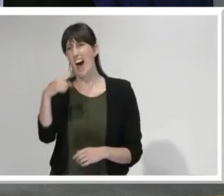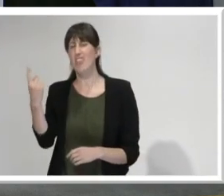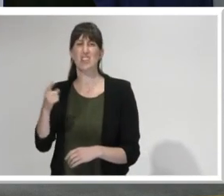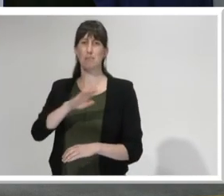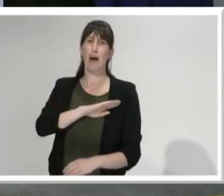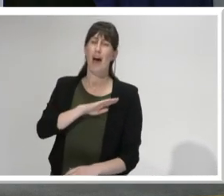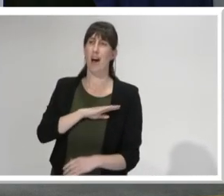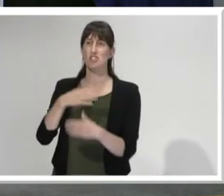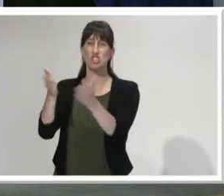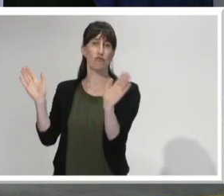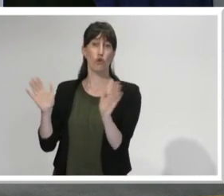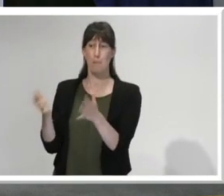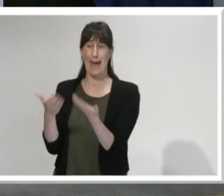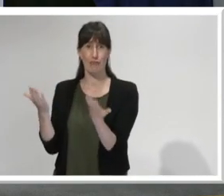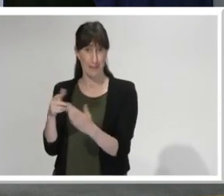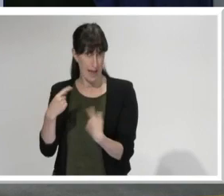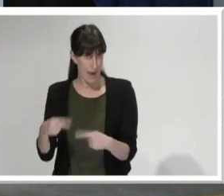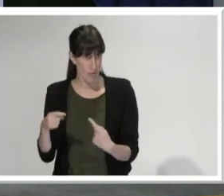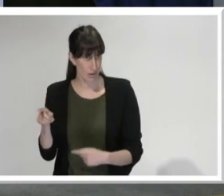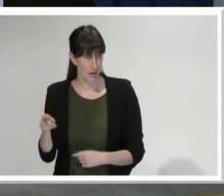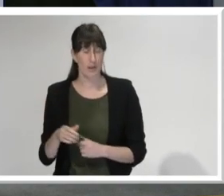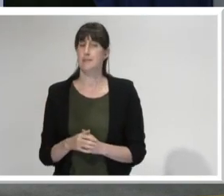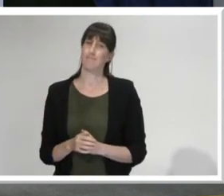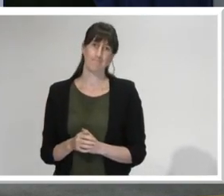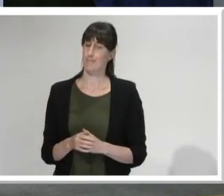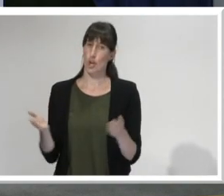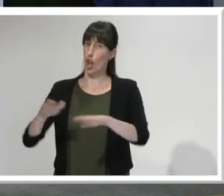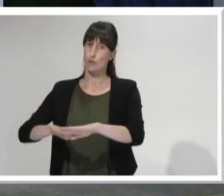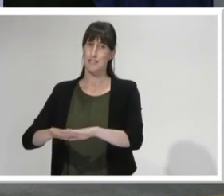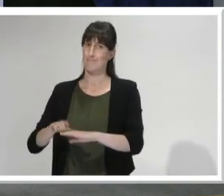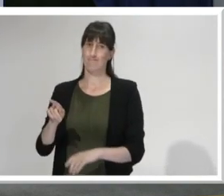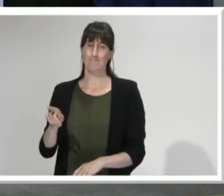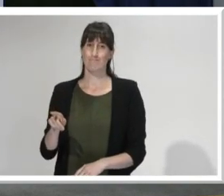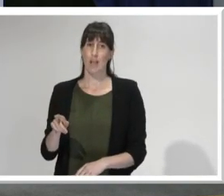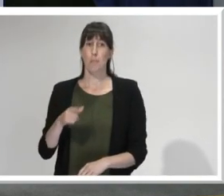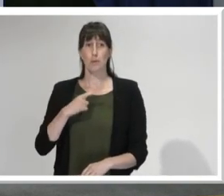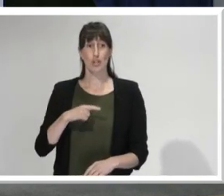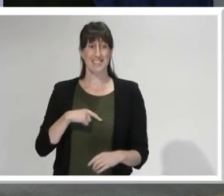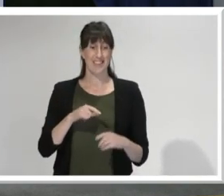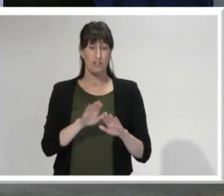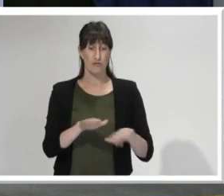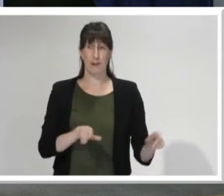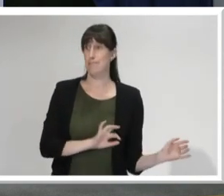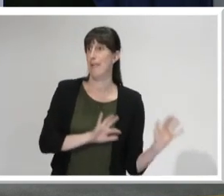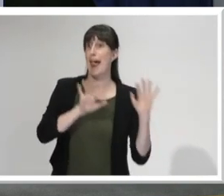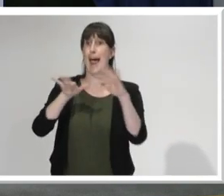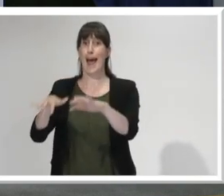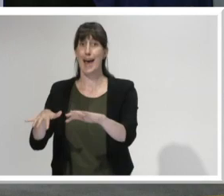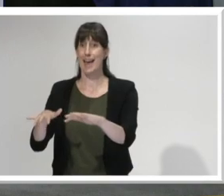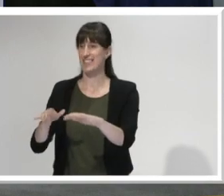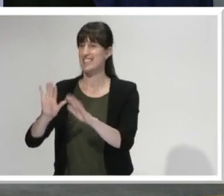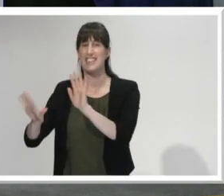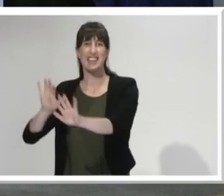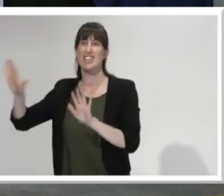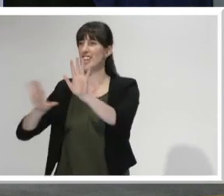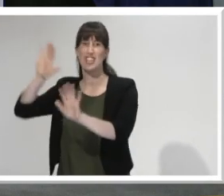because, of course, multiple children can access one piece of play equipment. So within schools, what we're trying to do is keep those